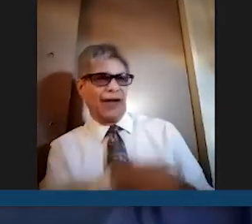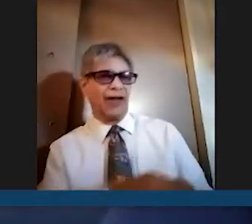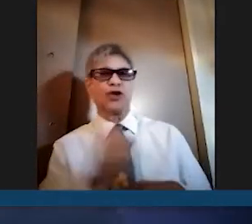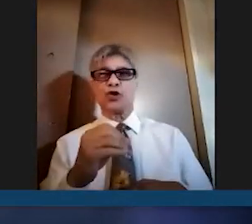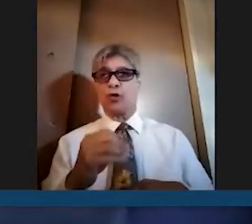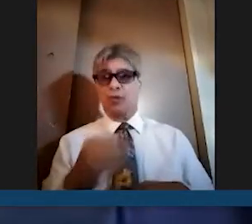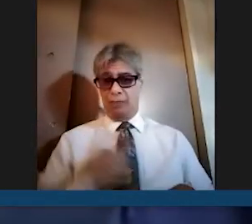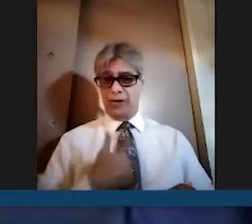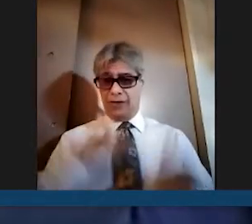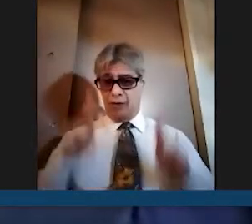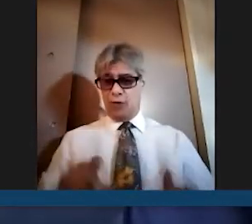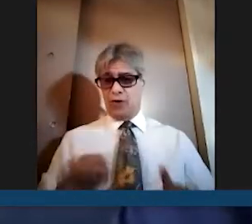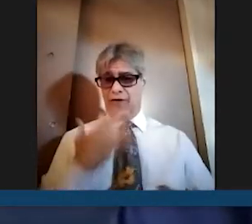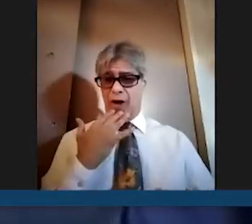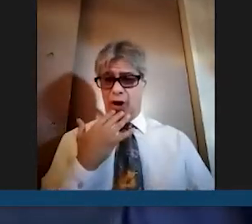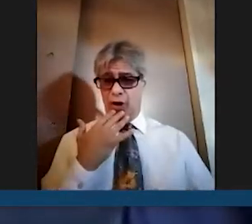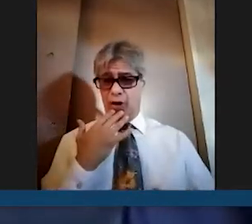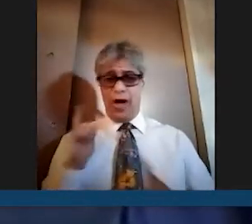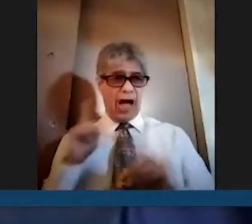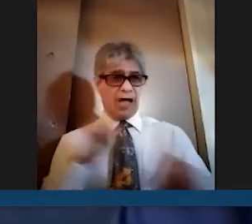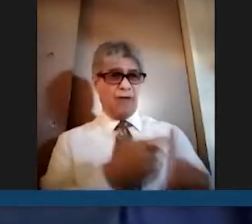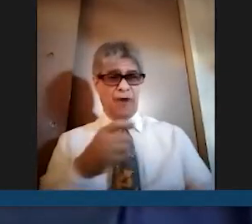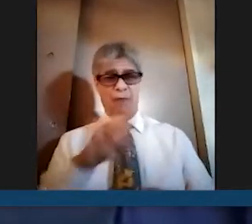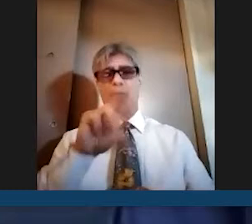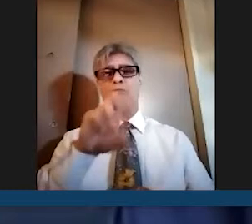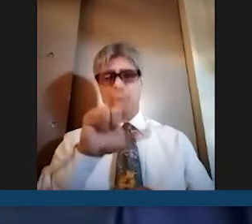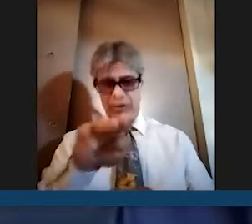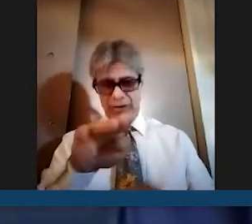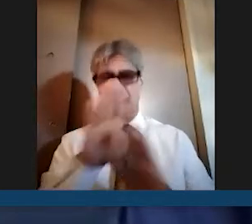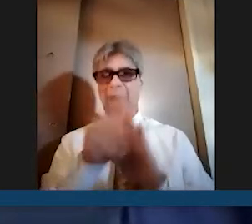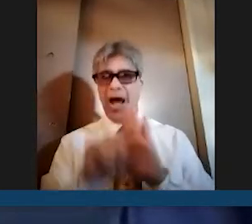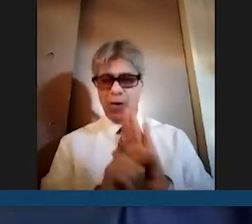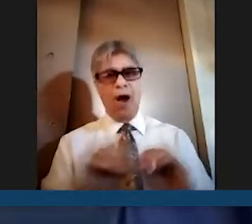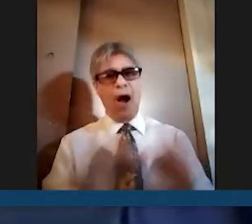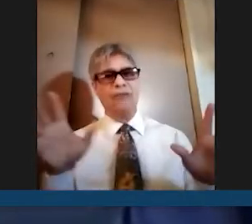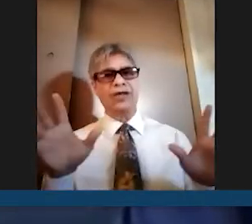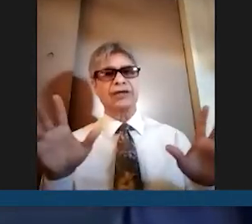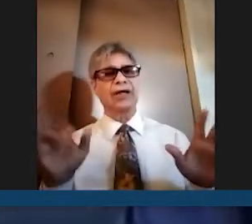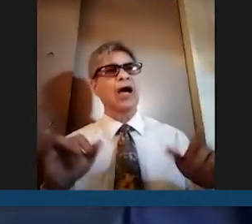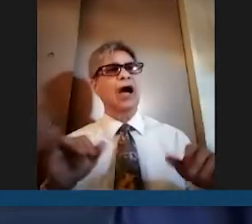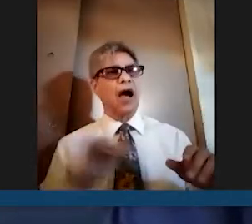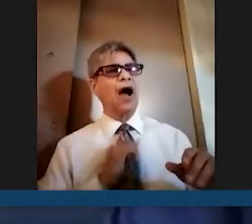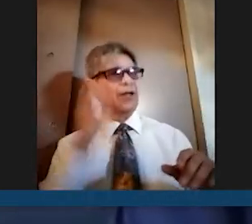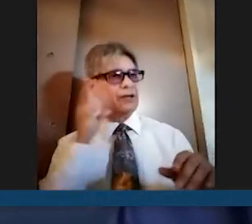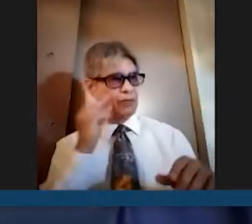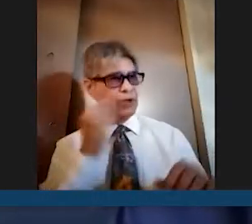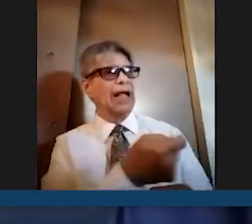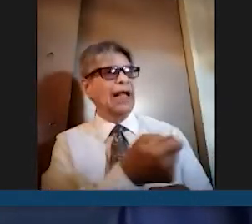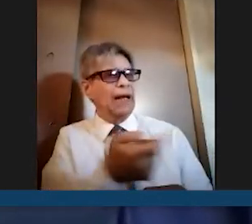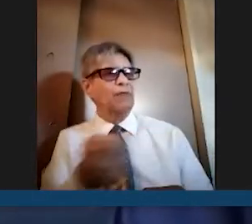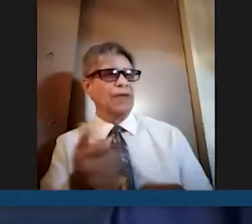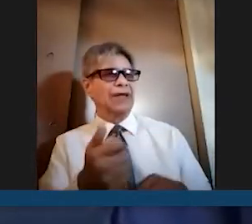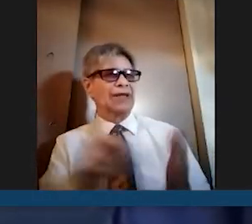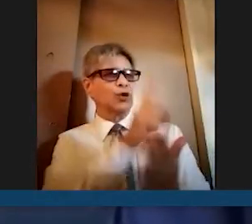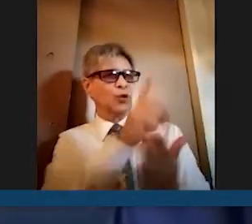color and coming from a Muslim background, obviously, I face a little bit of discrimination in that